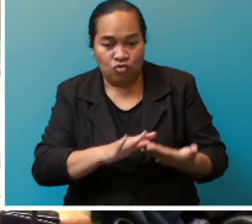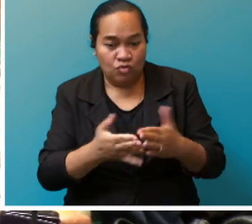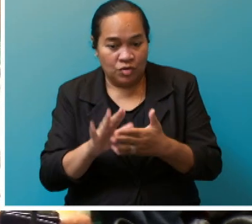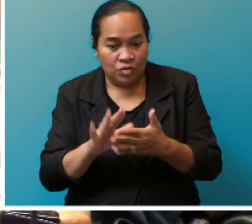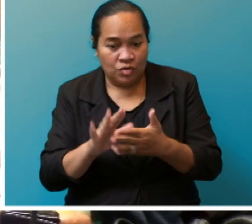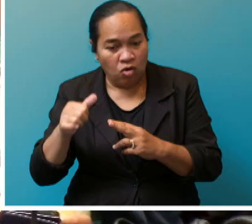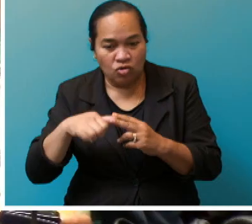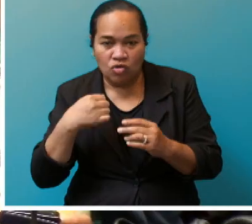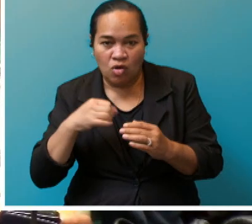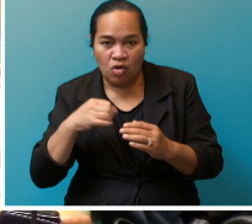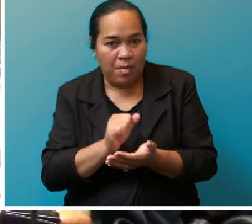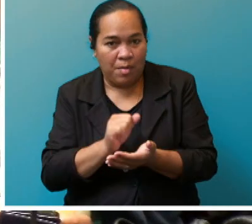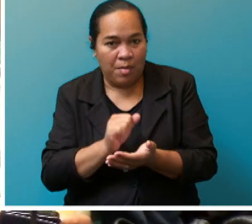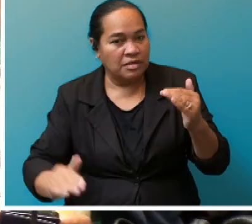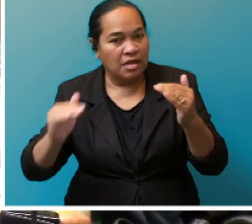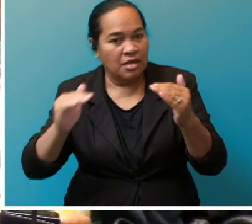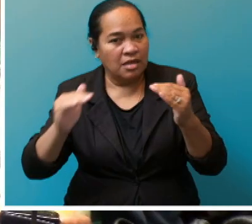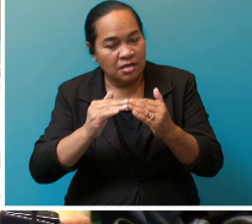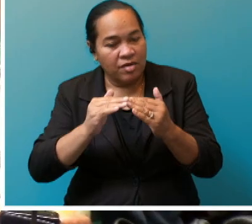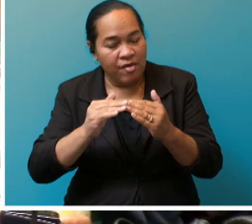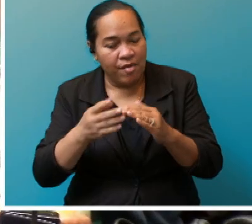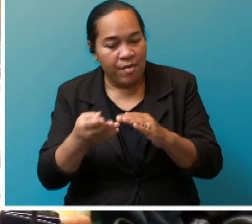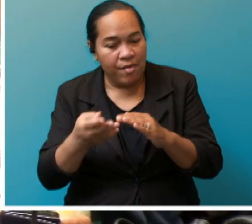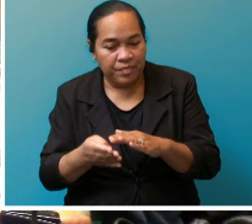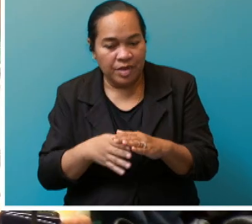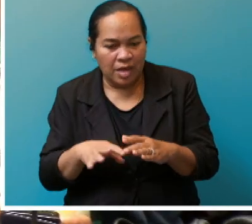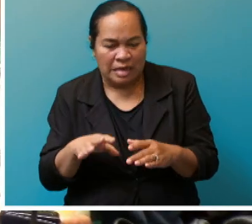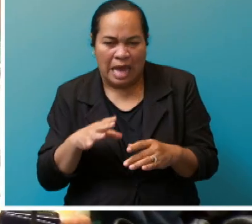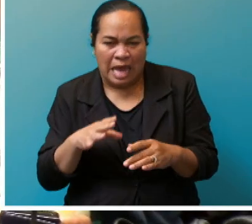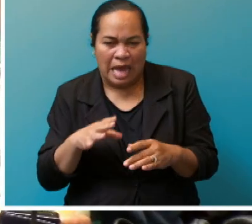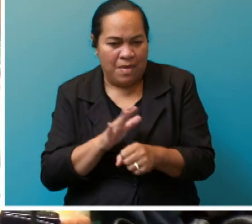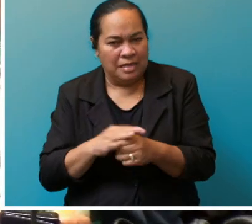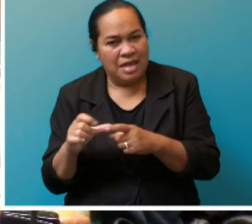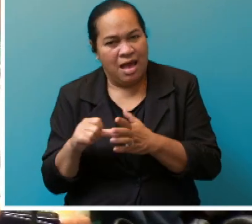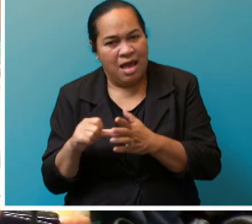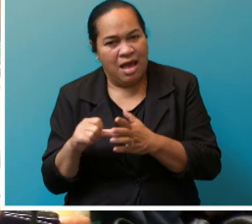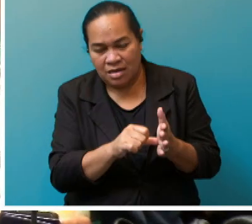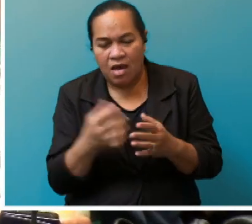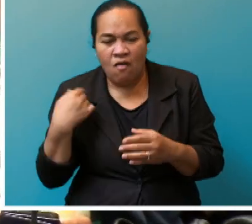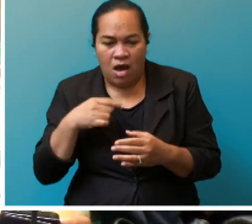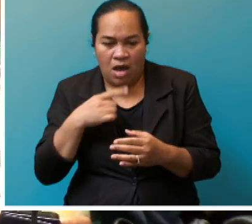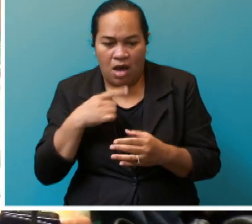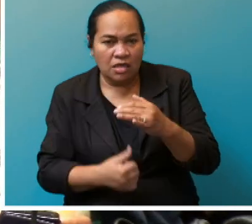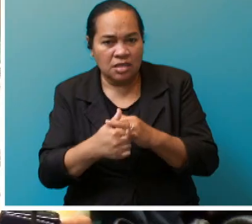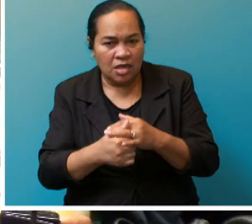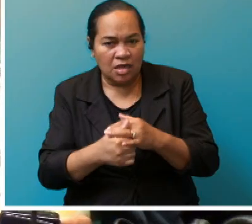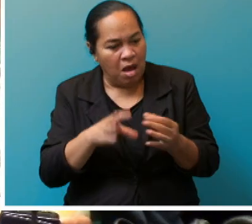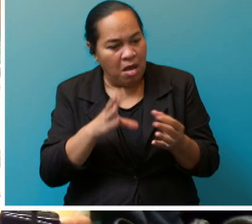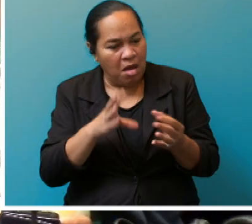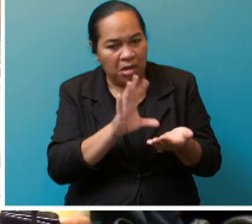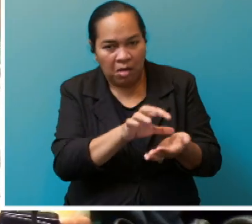based on international blueprints continue to complicate and even prevent our efforts to directly fund community-based